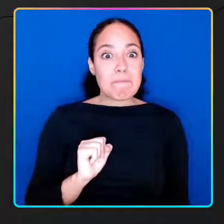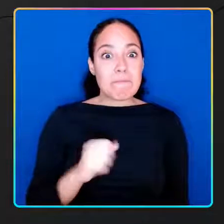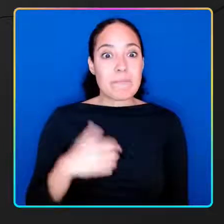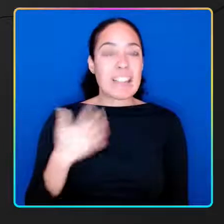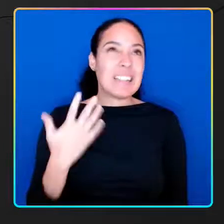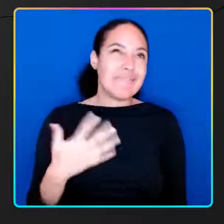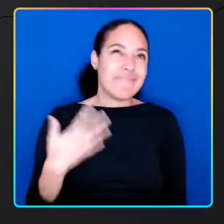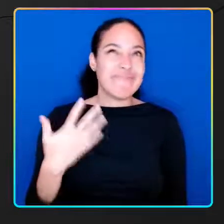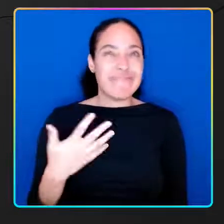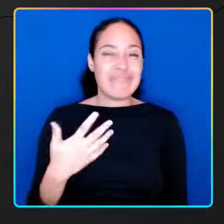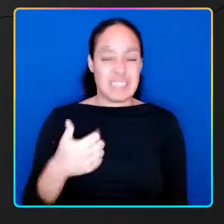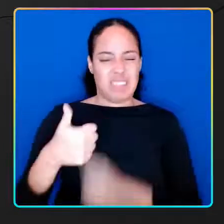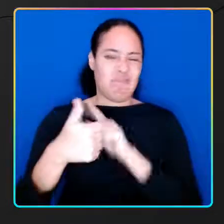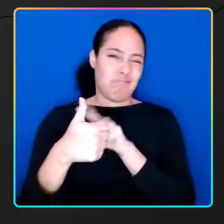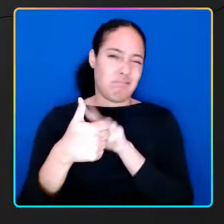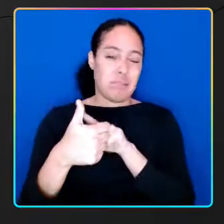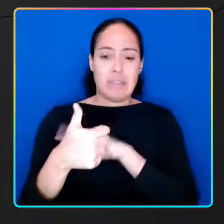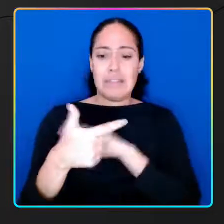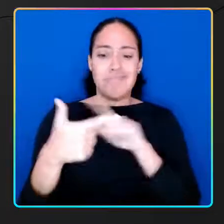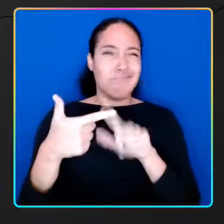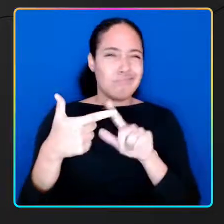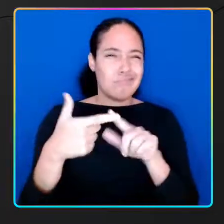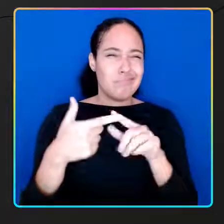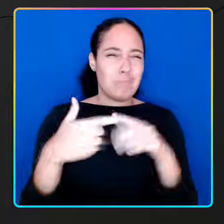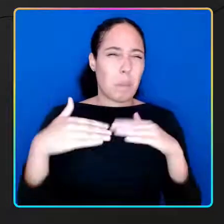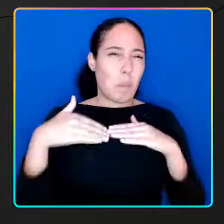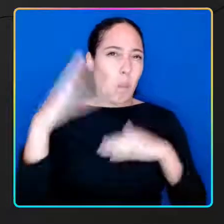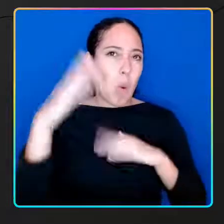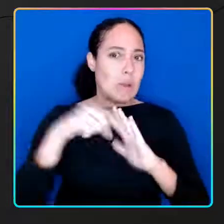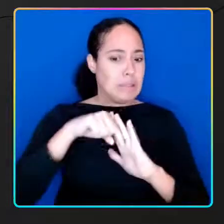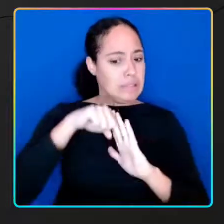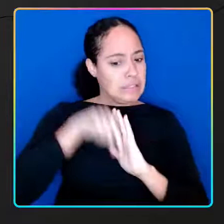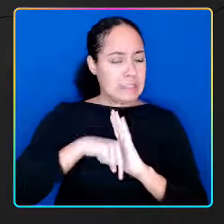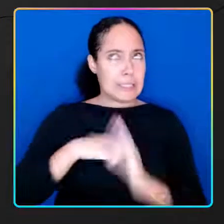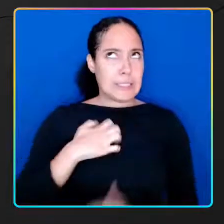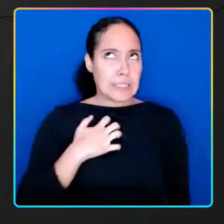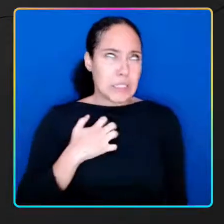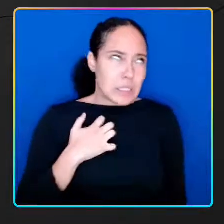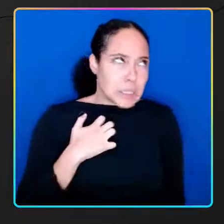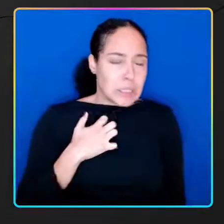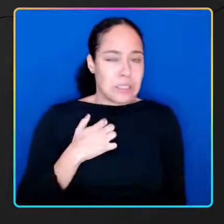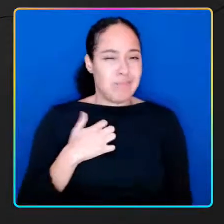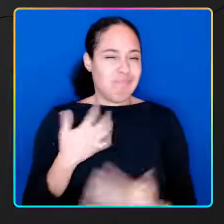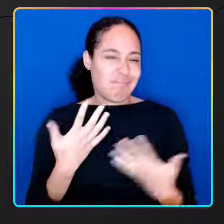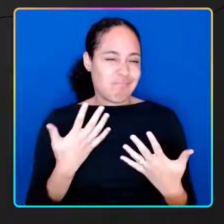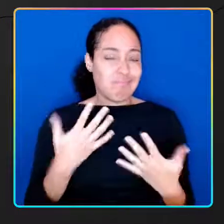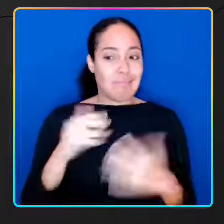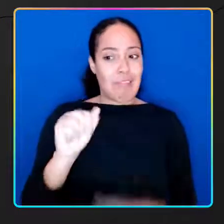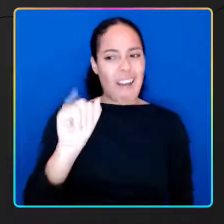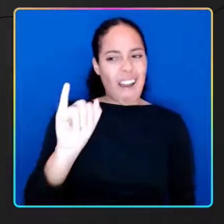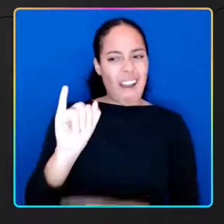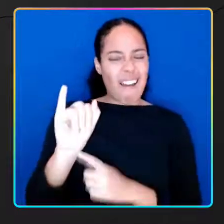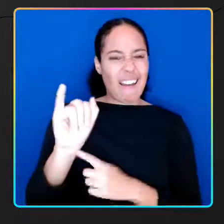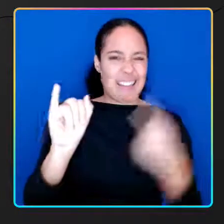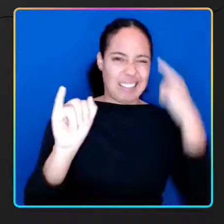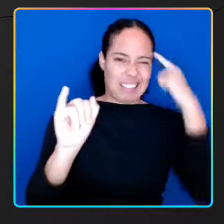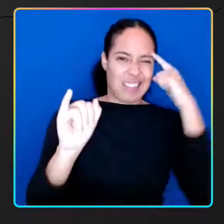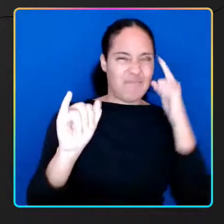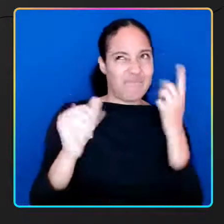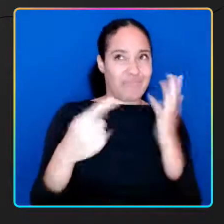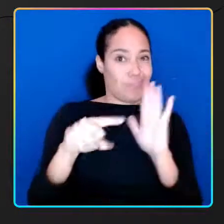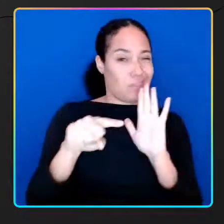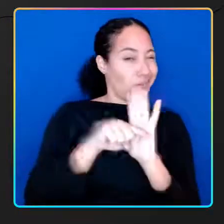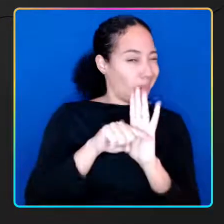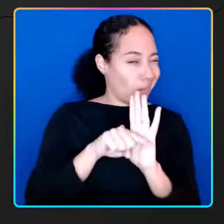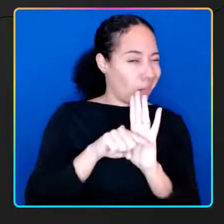deeper level, I would say that the thing that I don't love about AI is that one thing I don't love about AI is